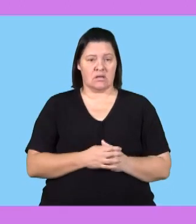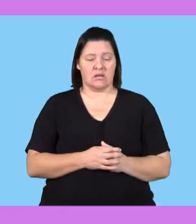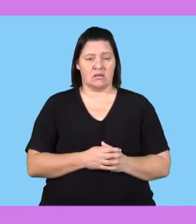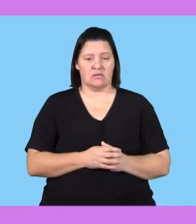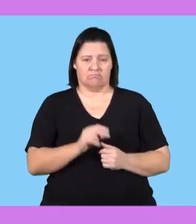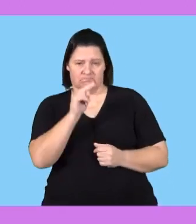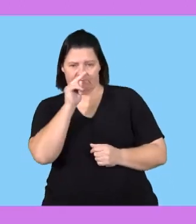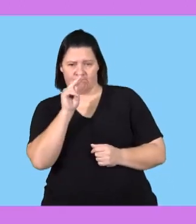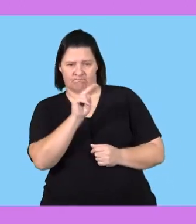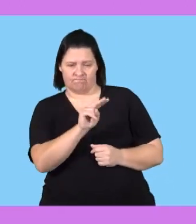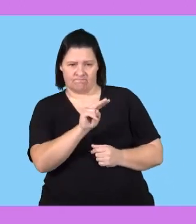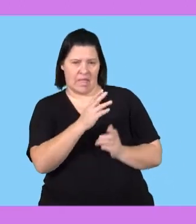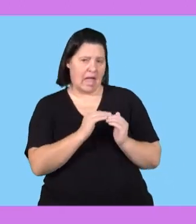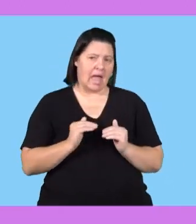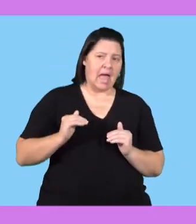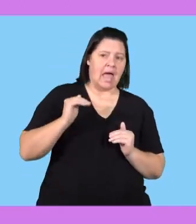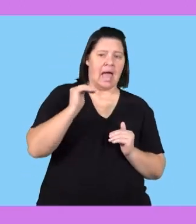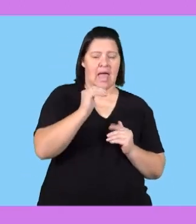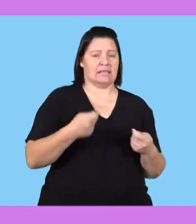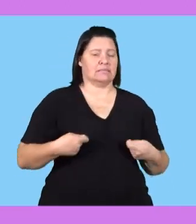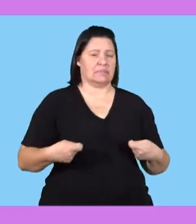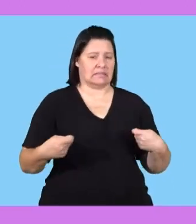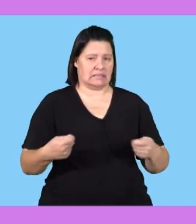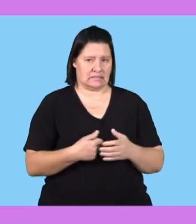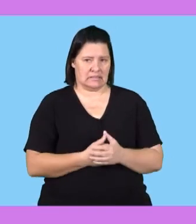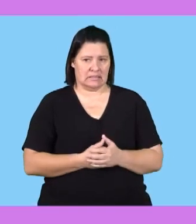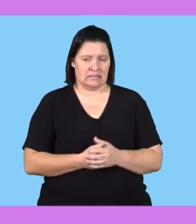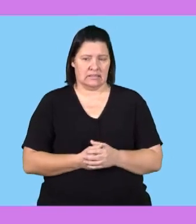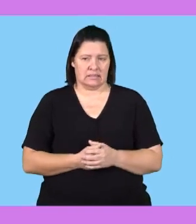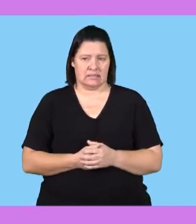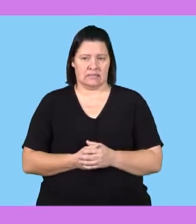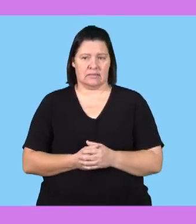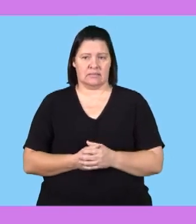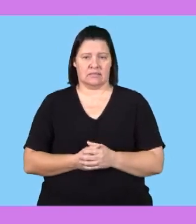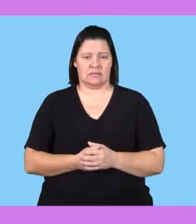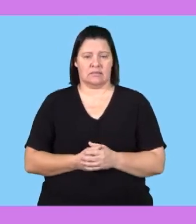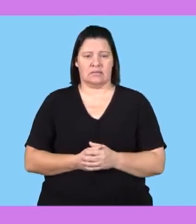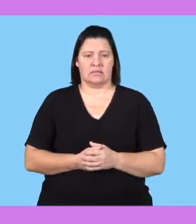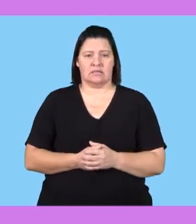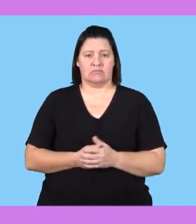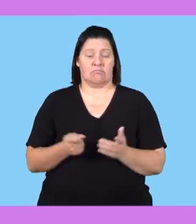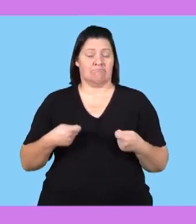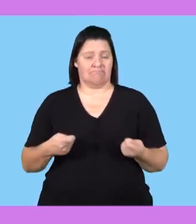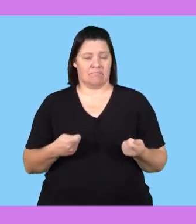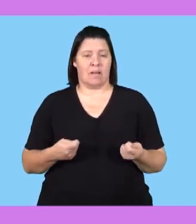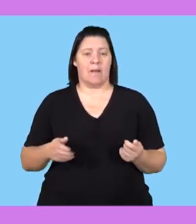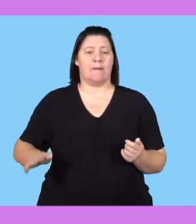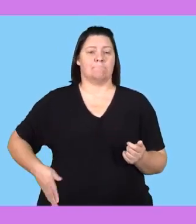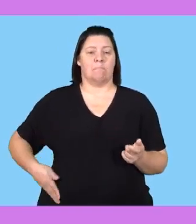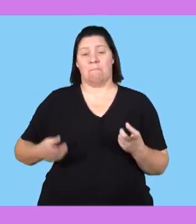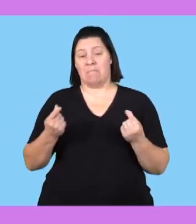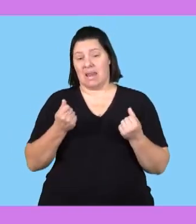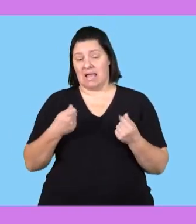most indicates that it is the highest spending. So because that's where she spent most of